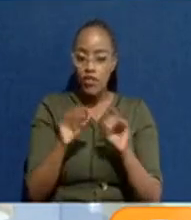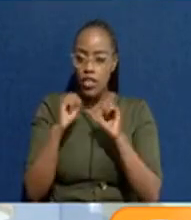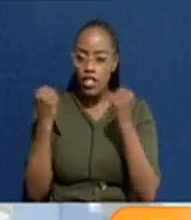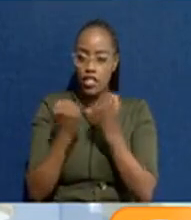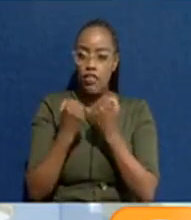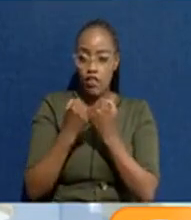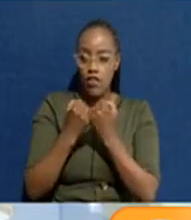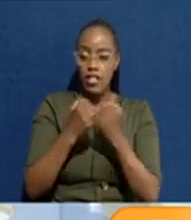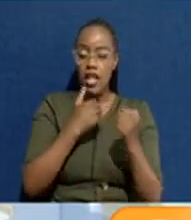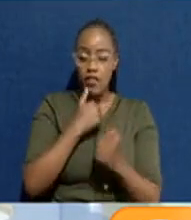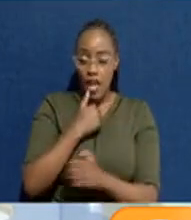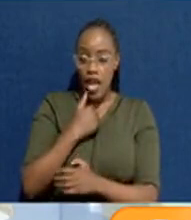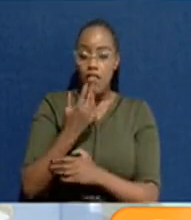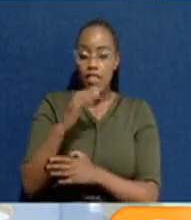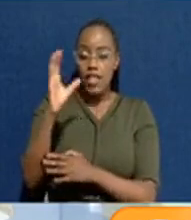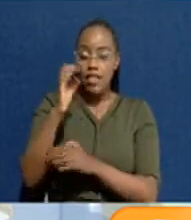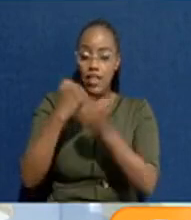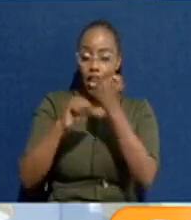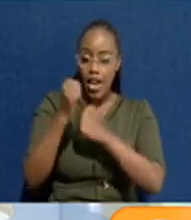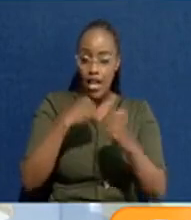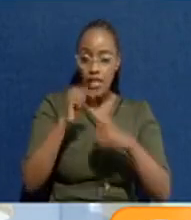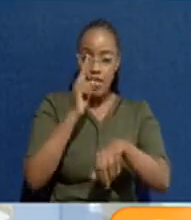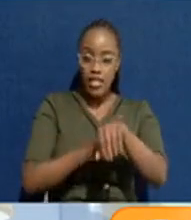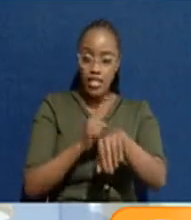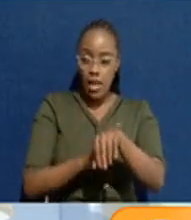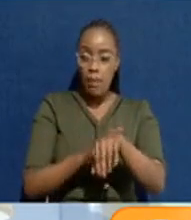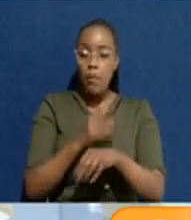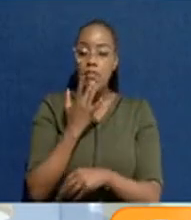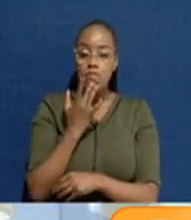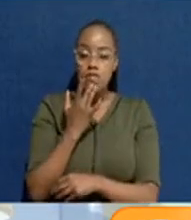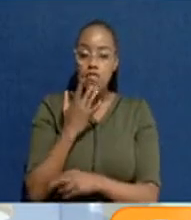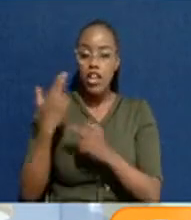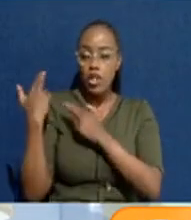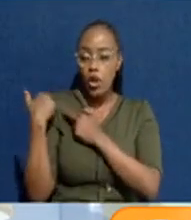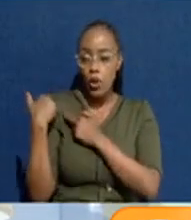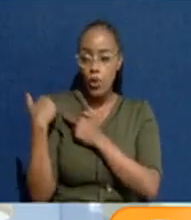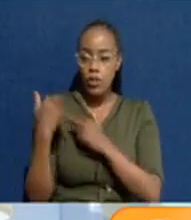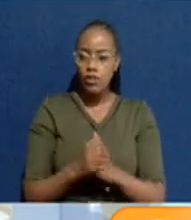the bedrock of civic activities even during years of protracted military rule in Khartoum.